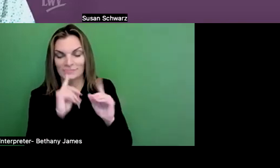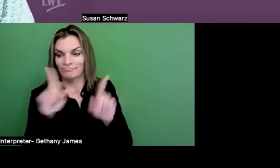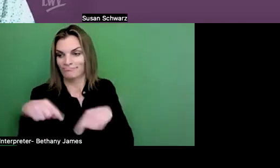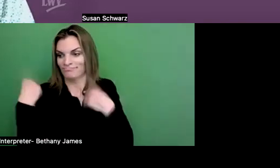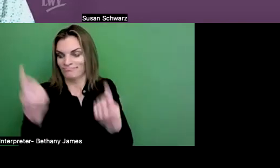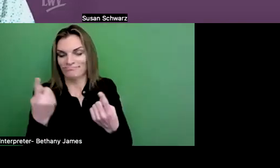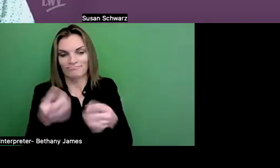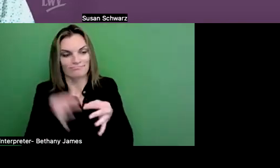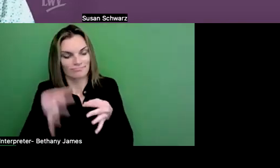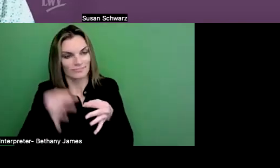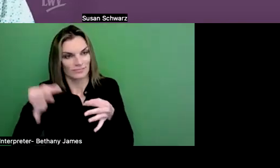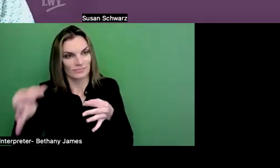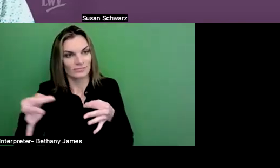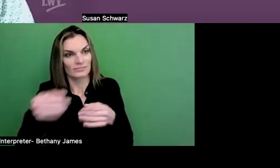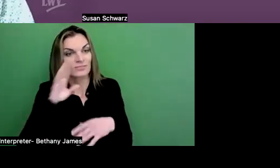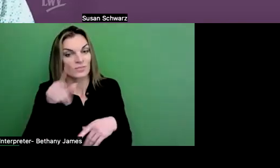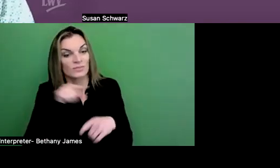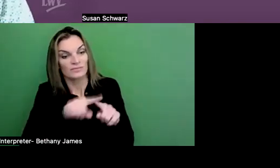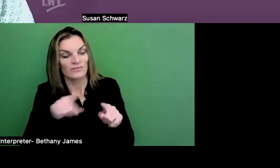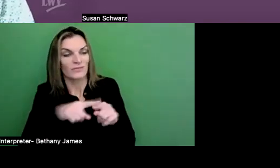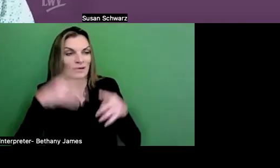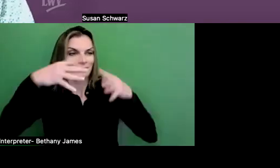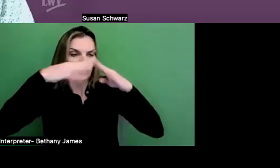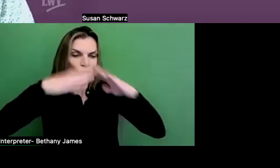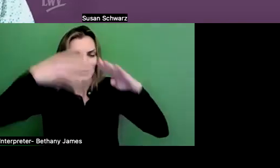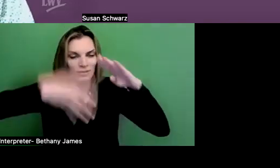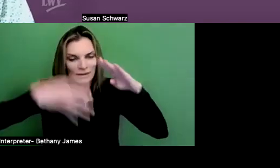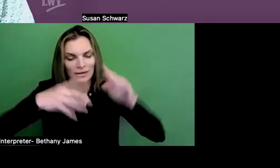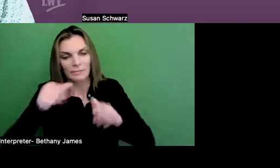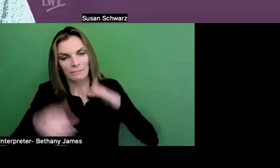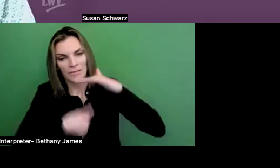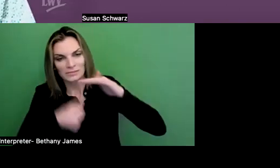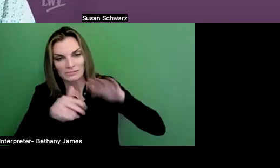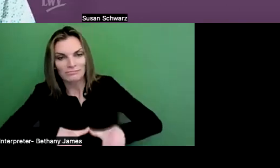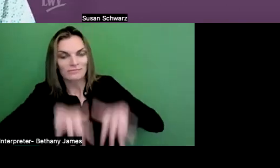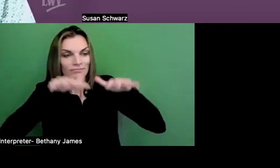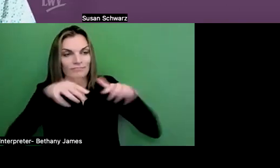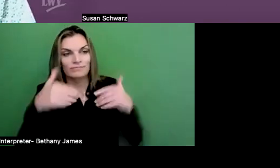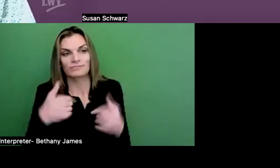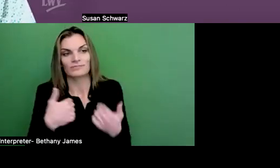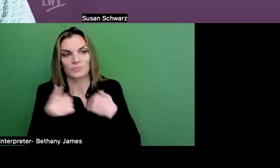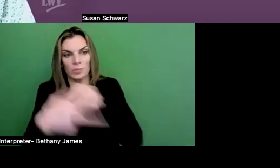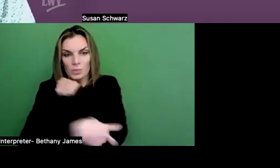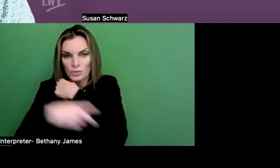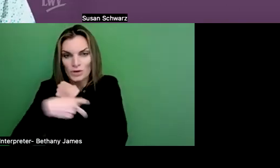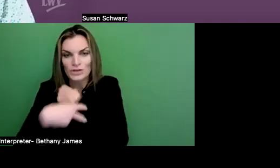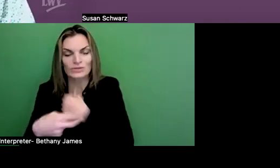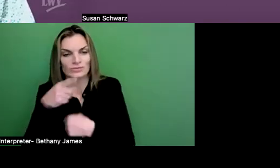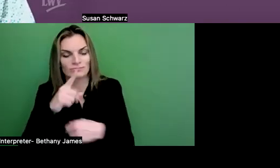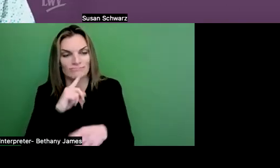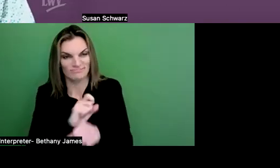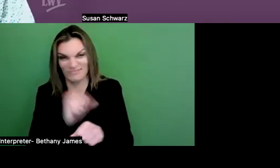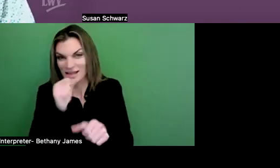Village Hall has a leaking roof, flooding basement. The back footbridge going into the rear entrance is